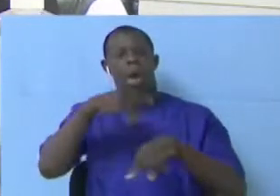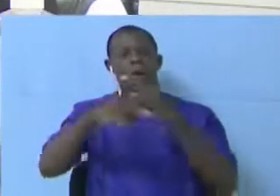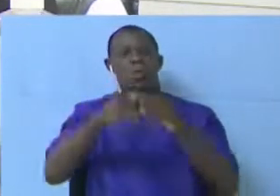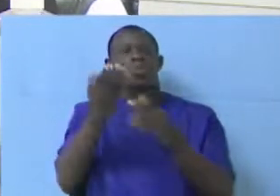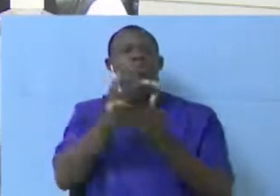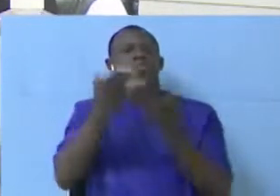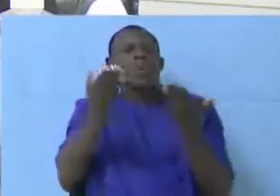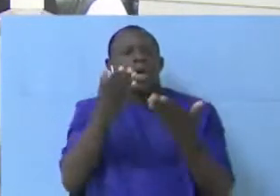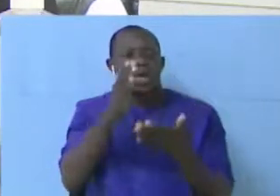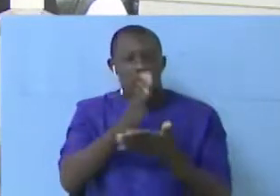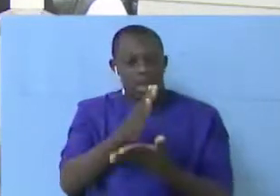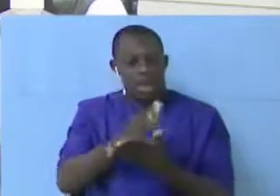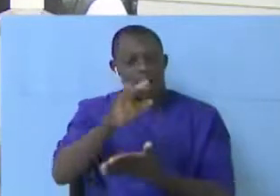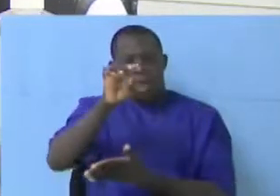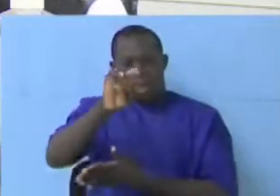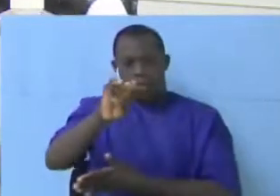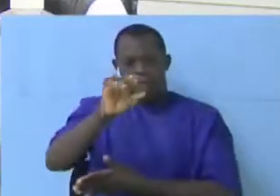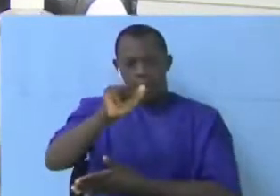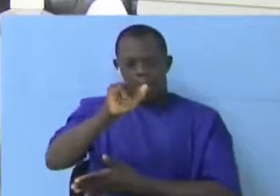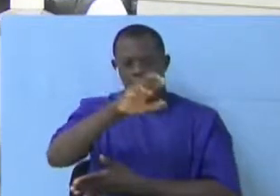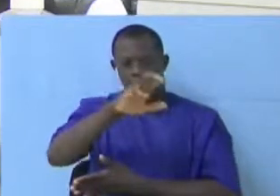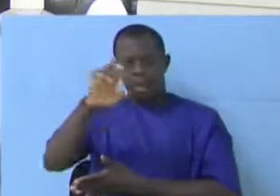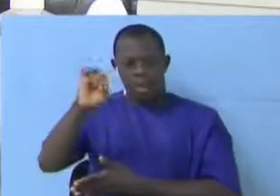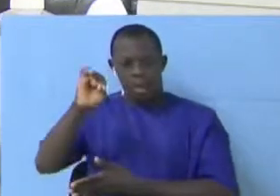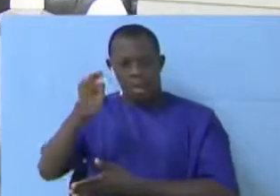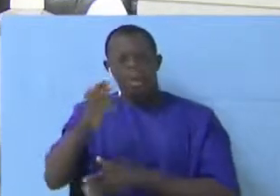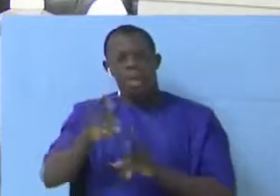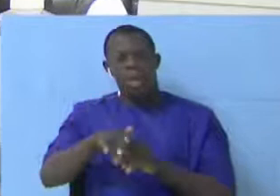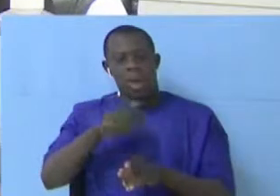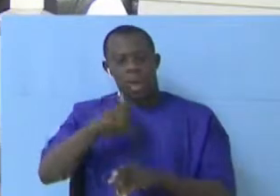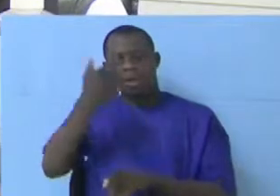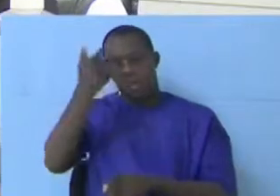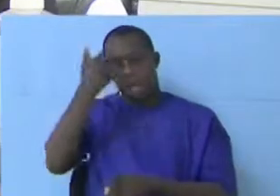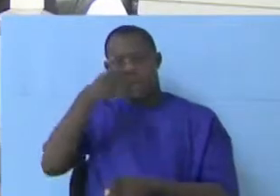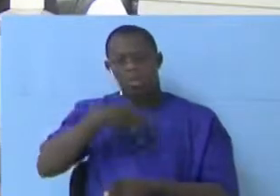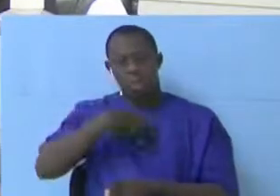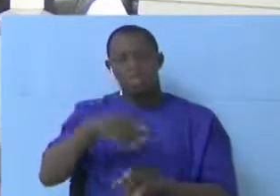I think he wanted to get to the bottom of it. Yeah,